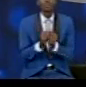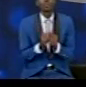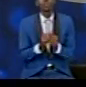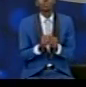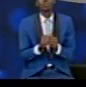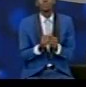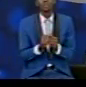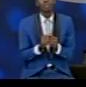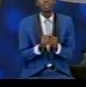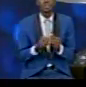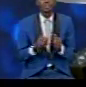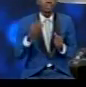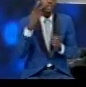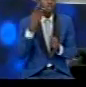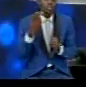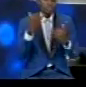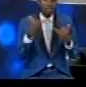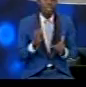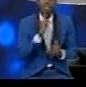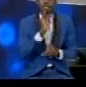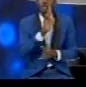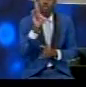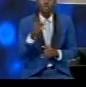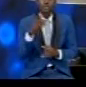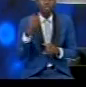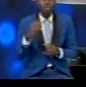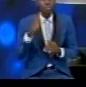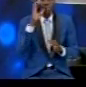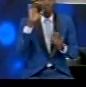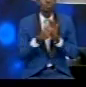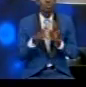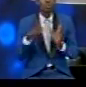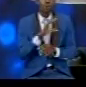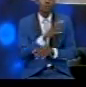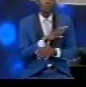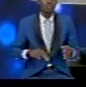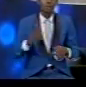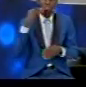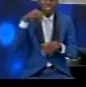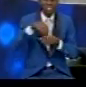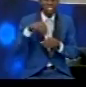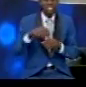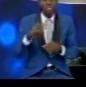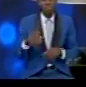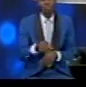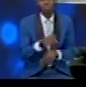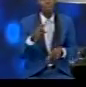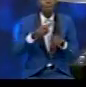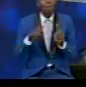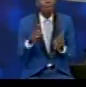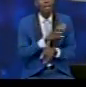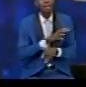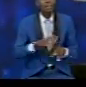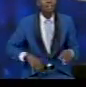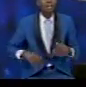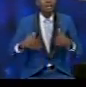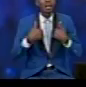using the picture that Christ was on the inside of them. But Christ had